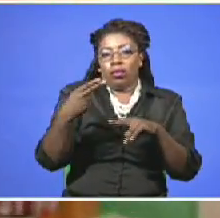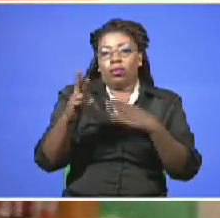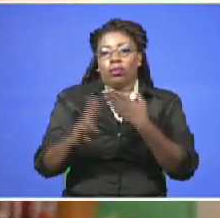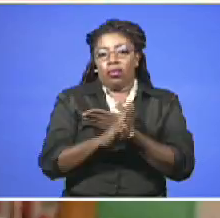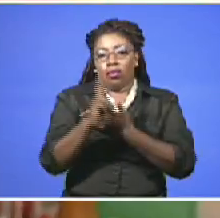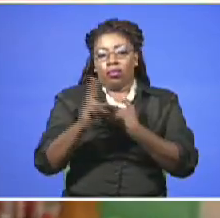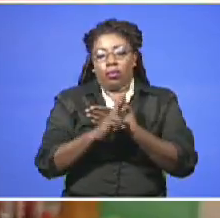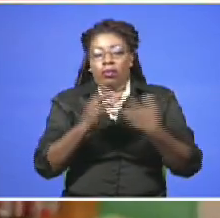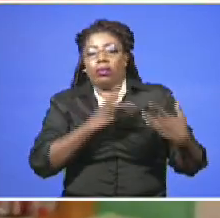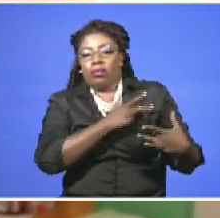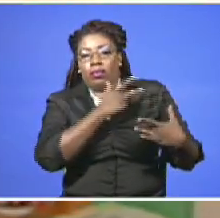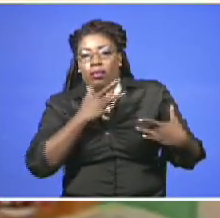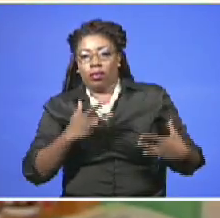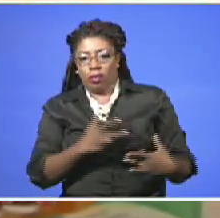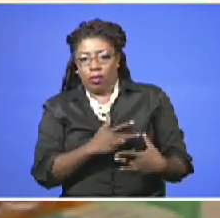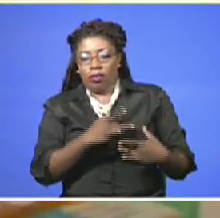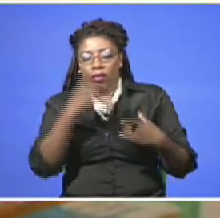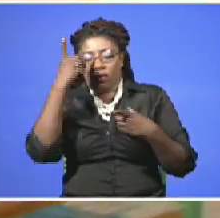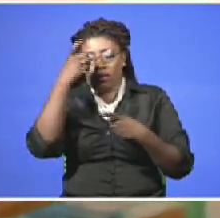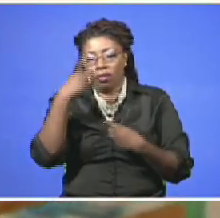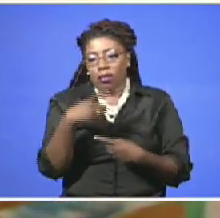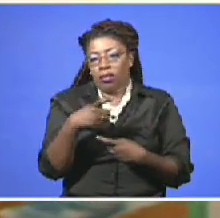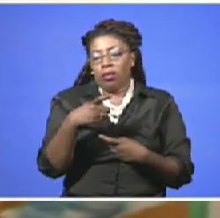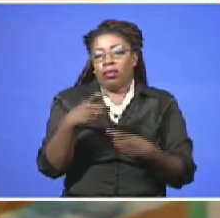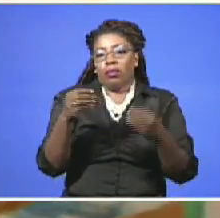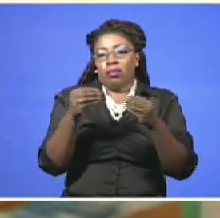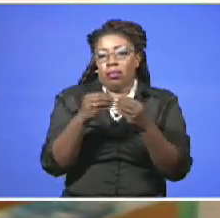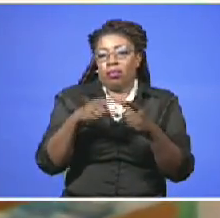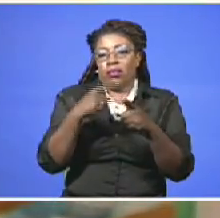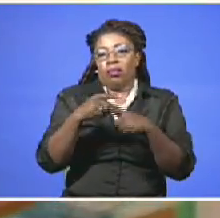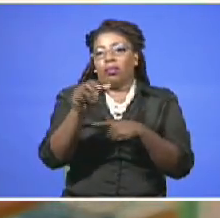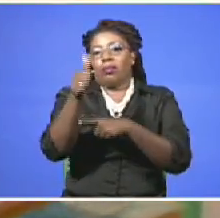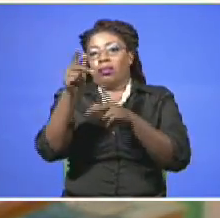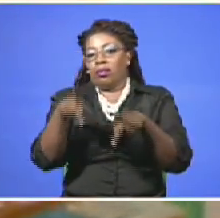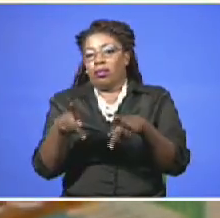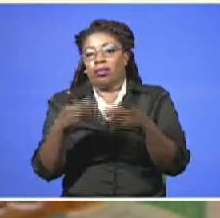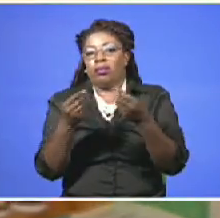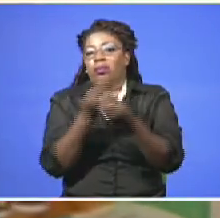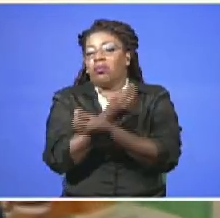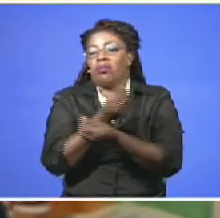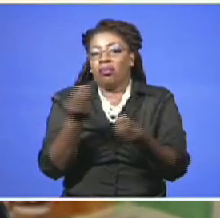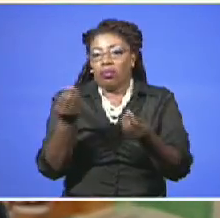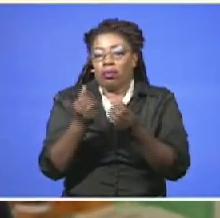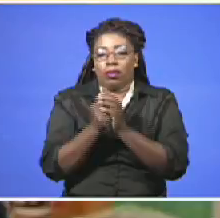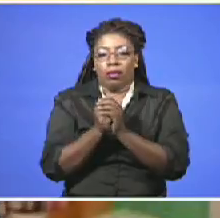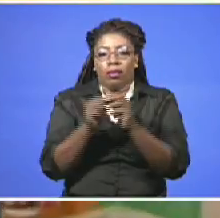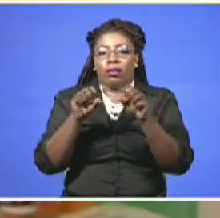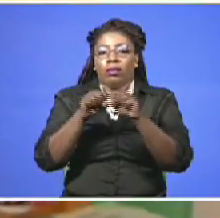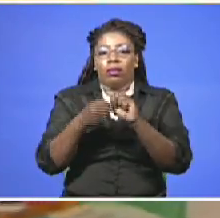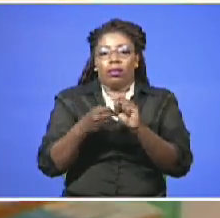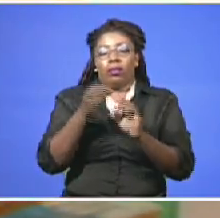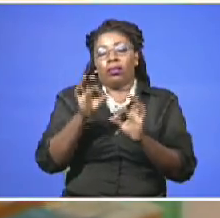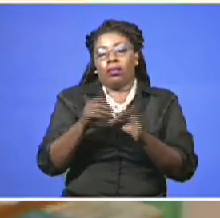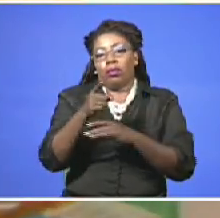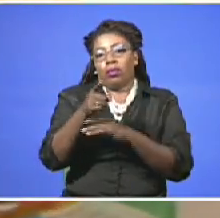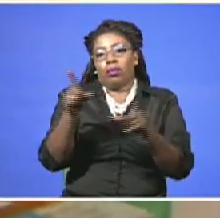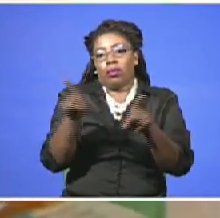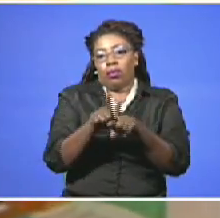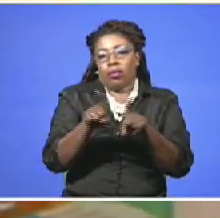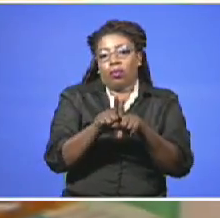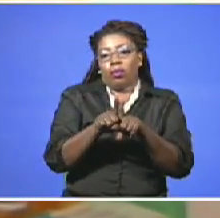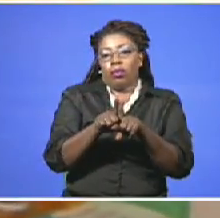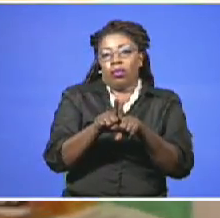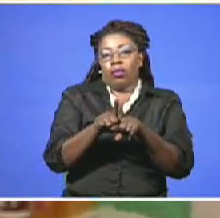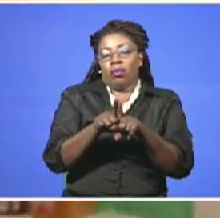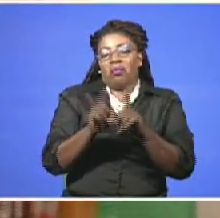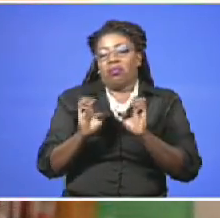risk for heart disease 40% more than someone who does nothing. Okay? So if you also